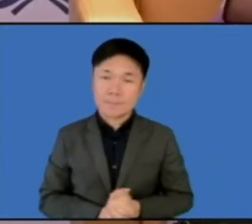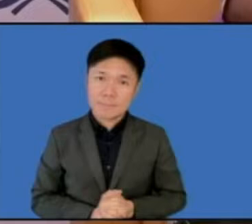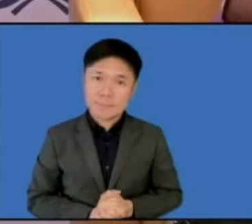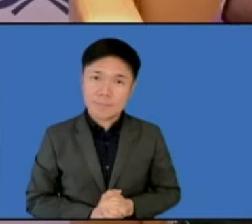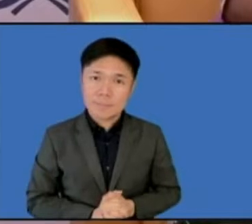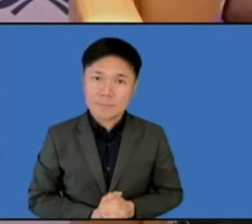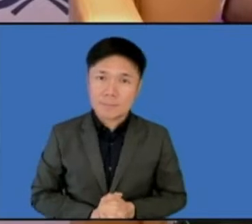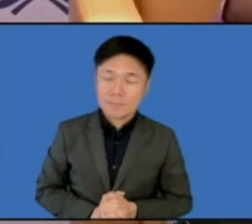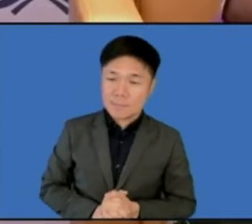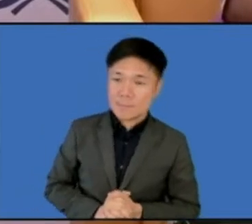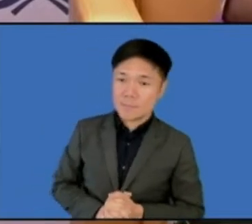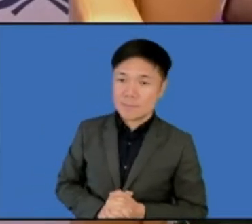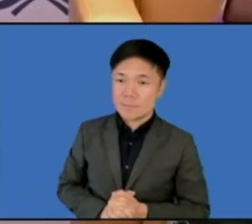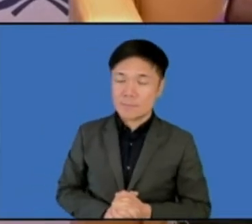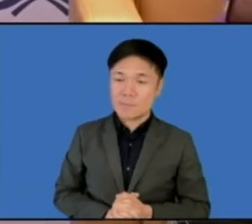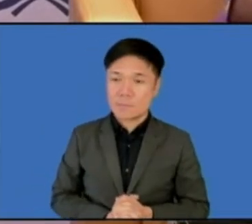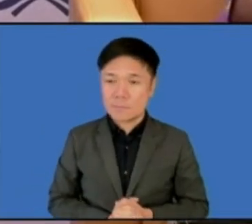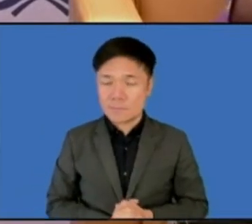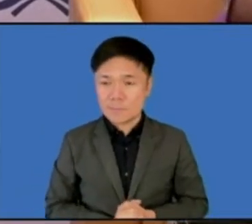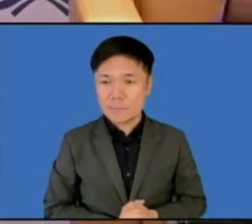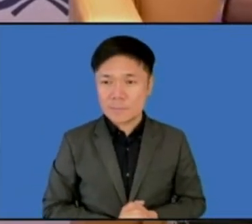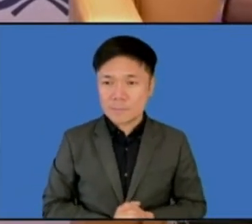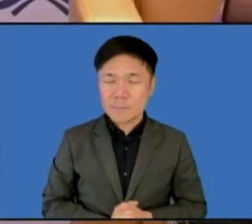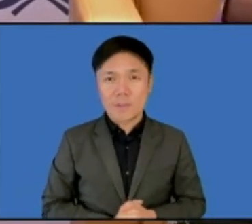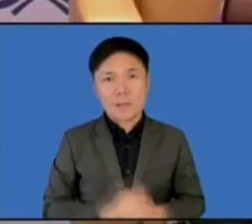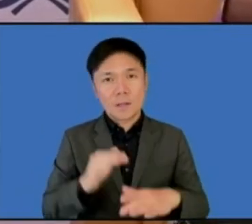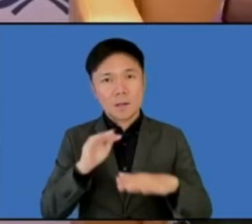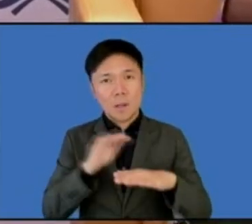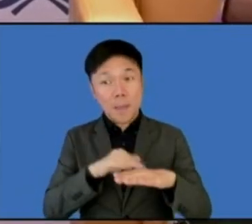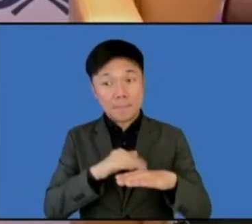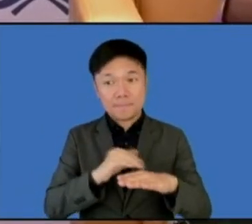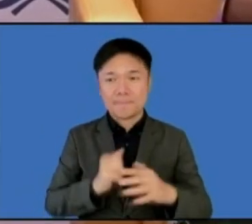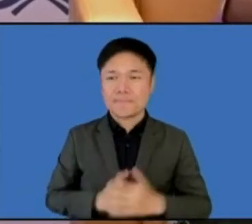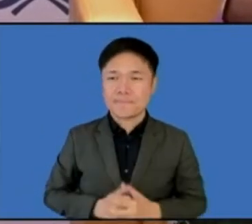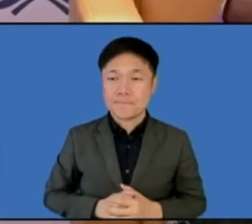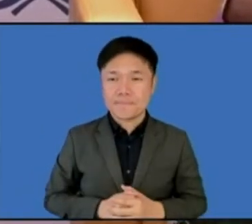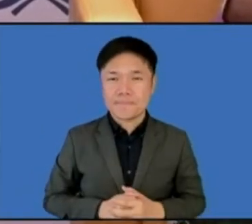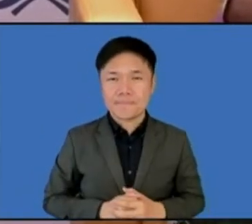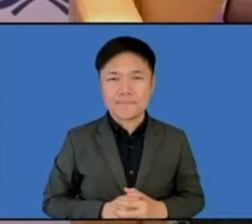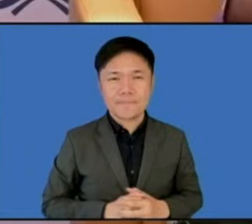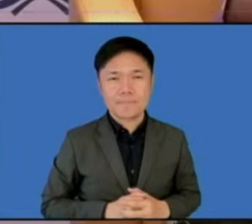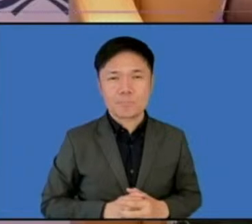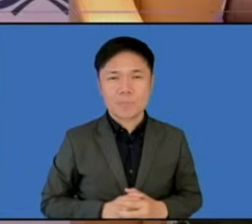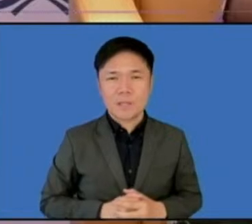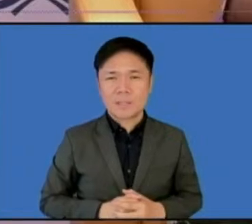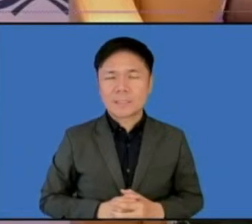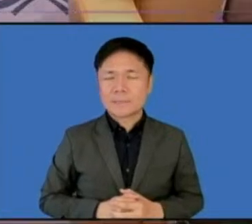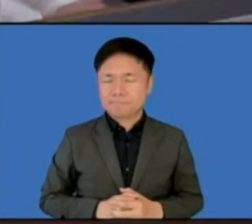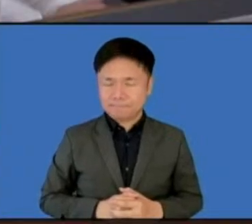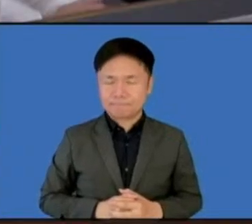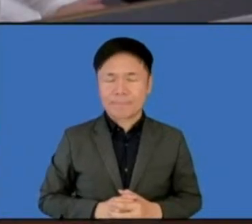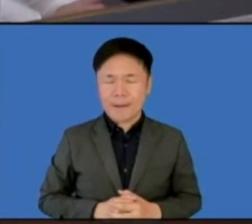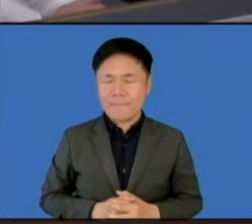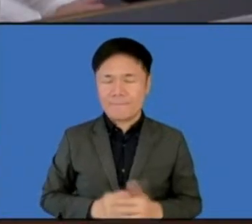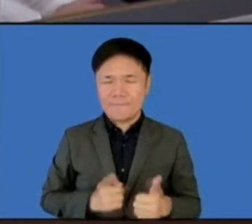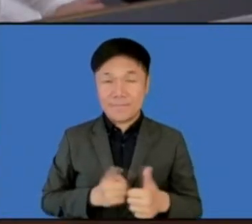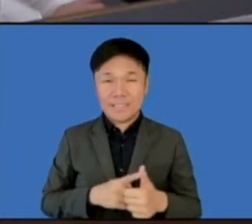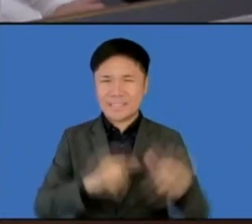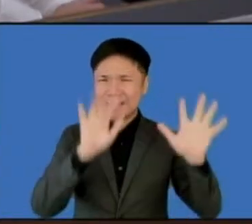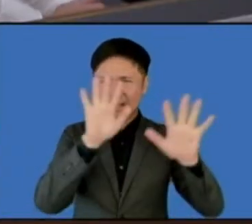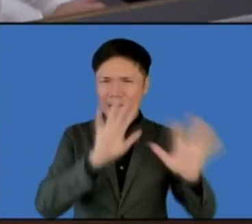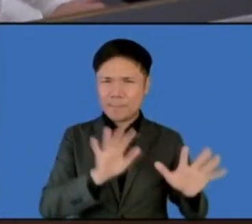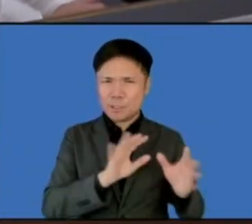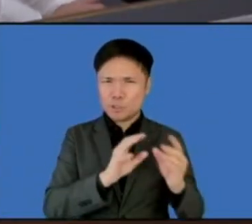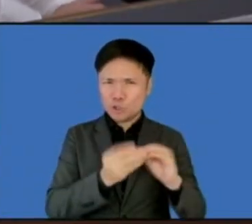Thank you very much. I just have some few comments about the different topics. So let me just start by climate change. We